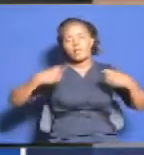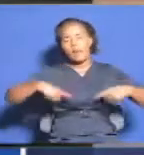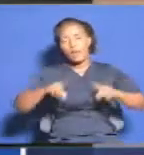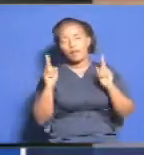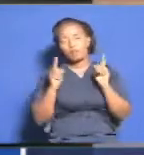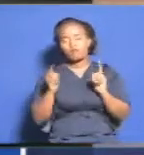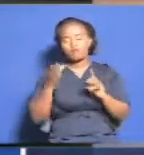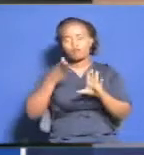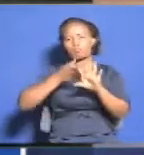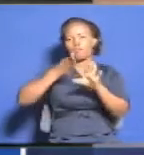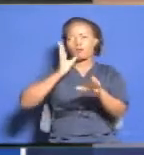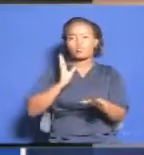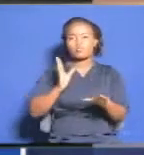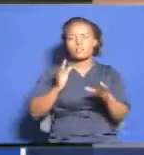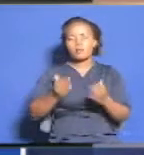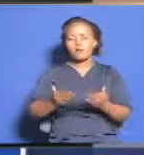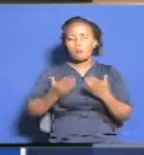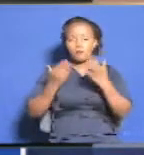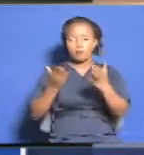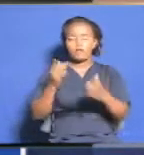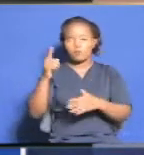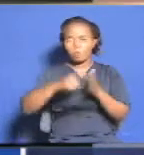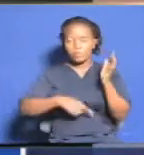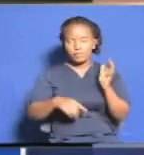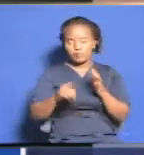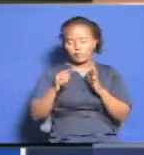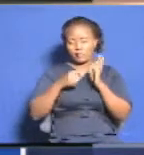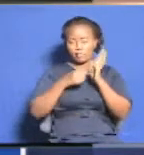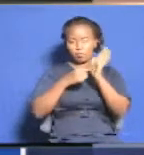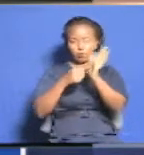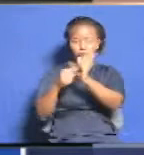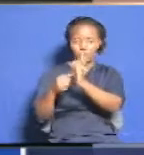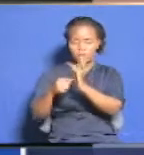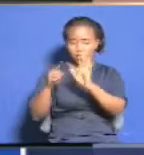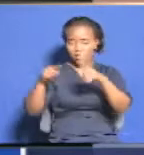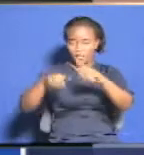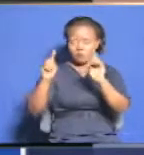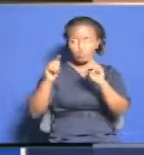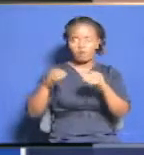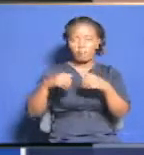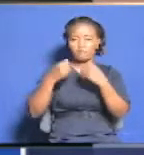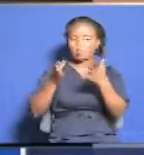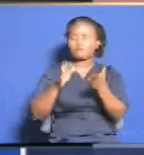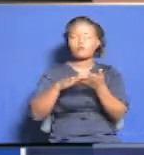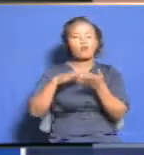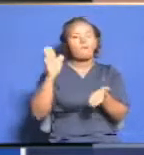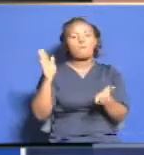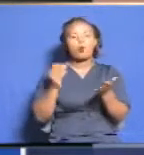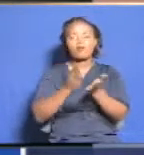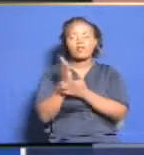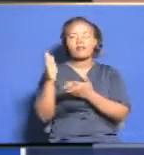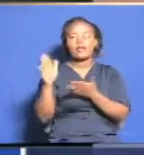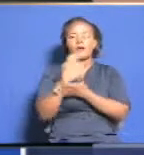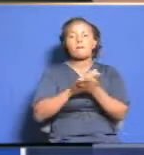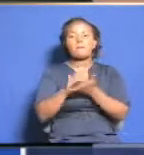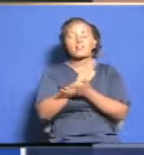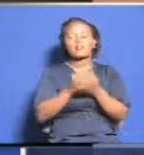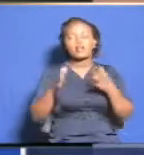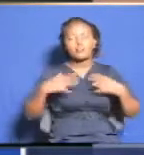opt out, provided they are able to demonstrate that they are offering more than the basic healthcare